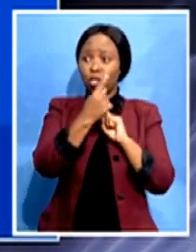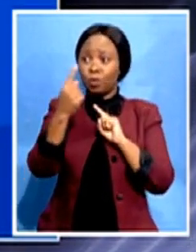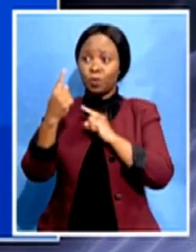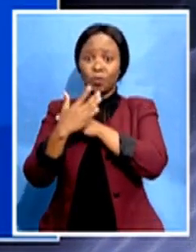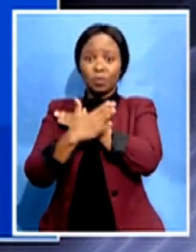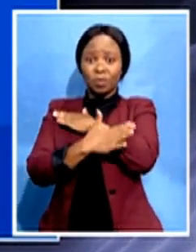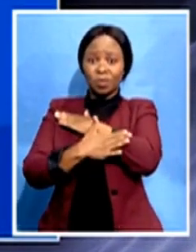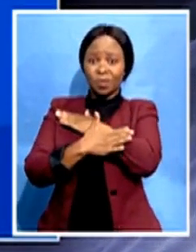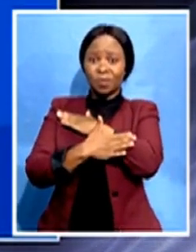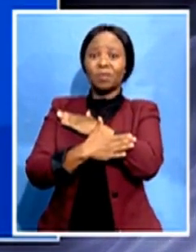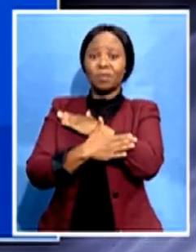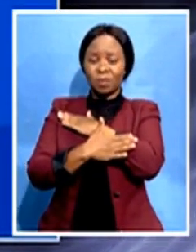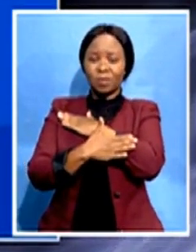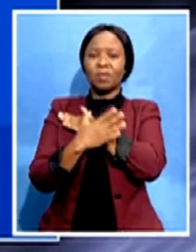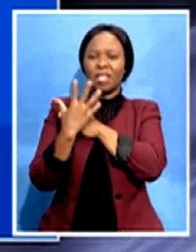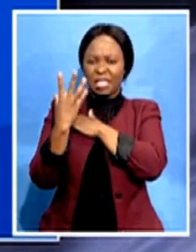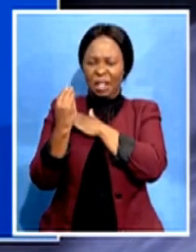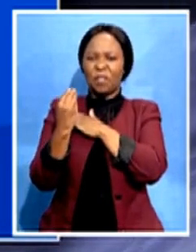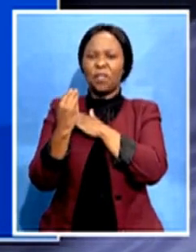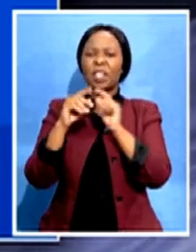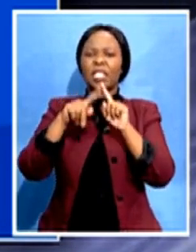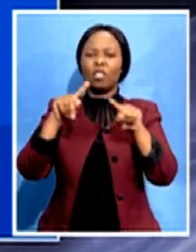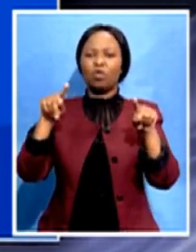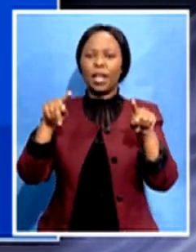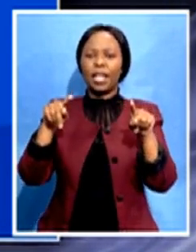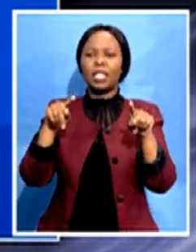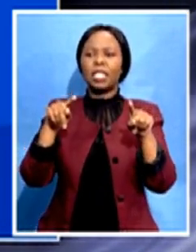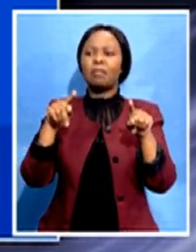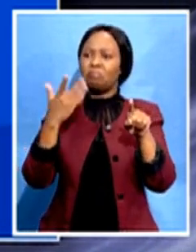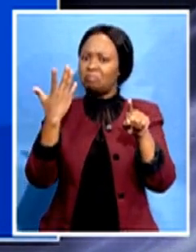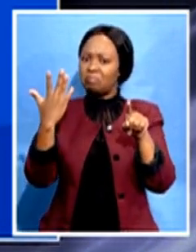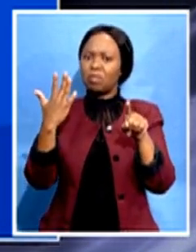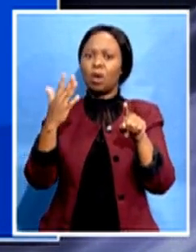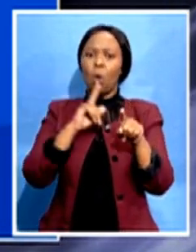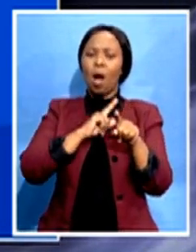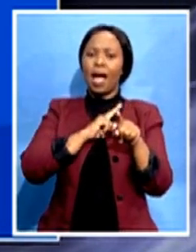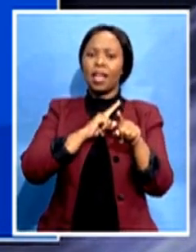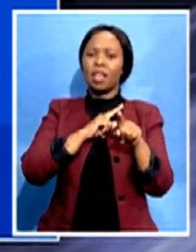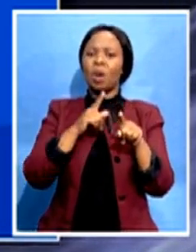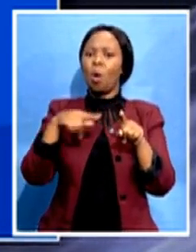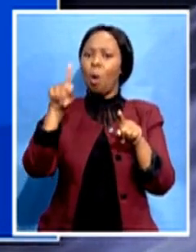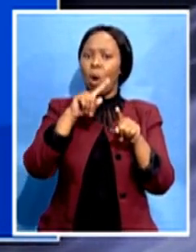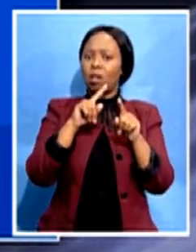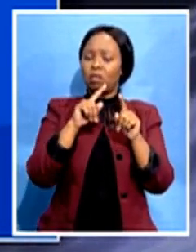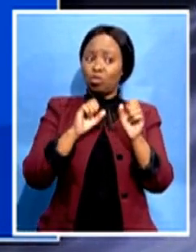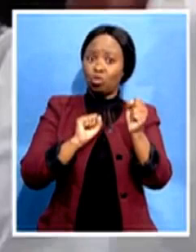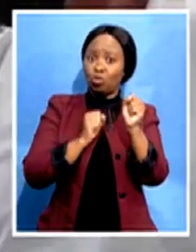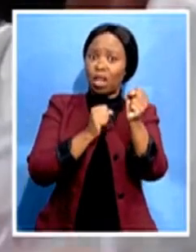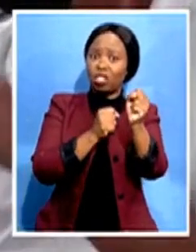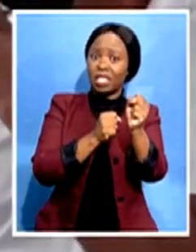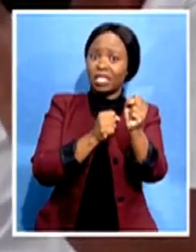and each took an upward trend after they disregarded known mitigation strategies. They simply took their eye off the